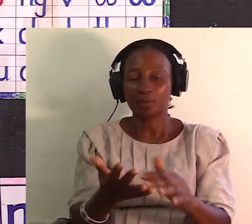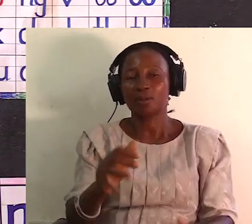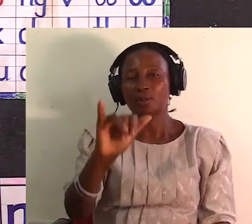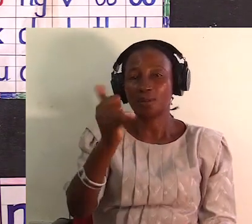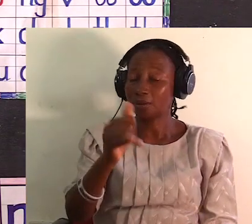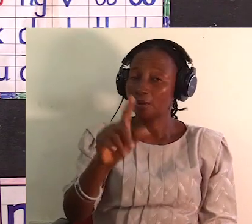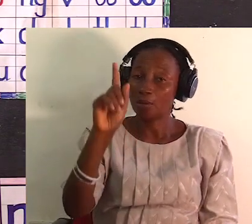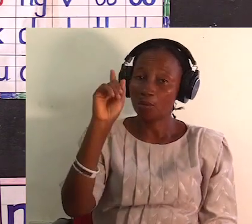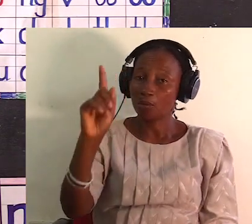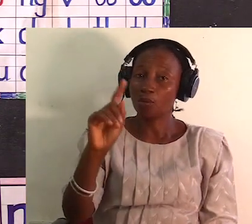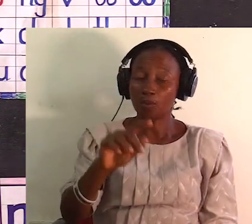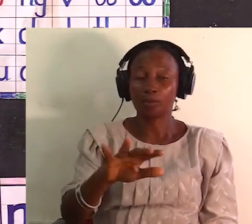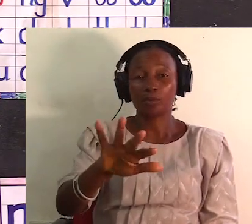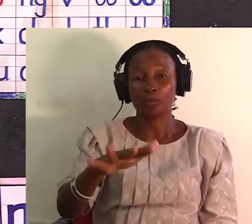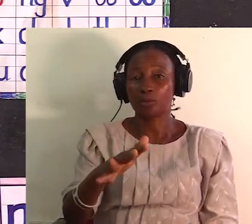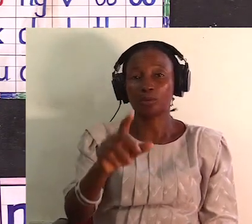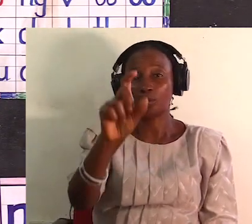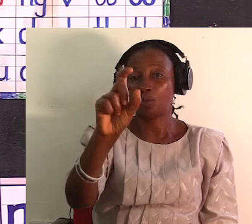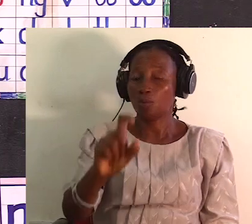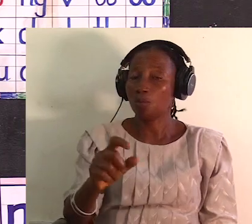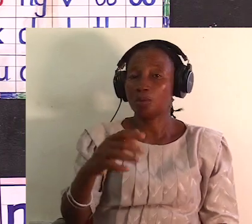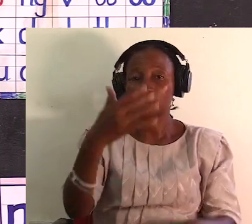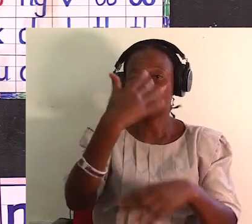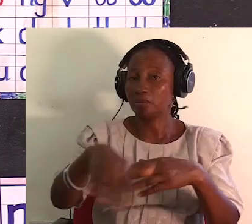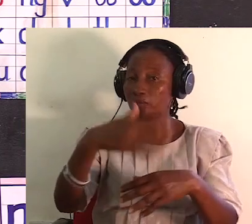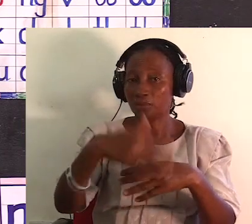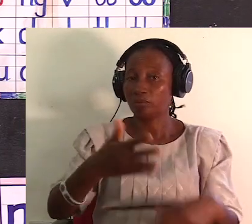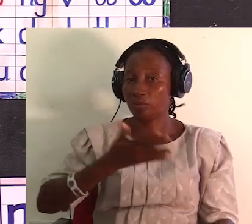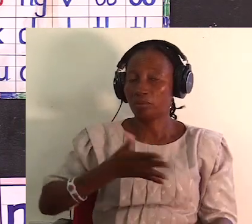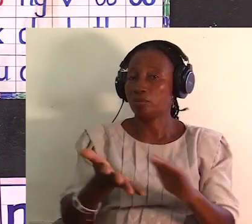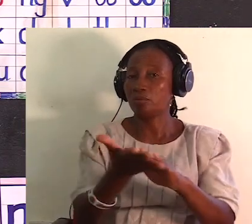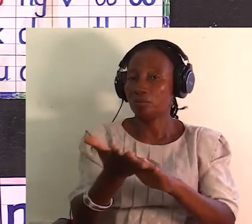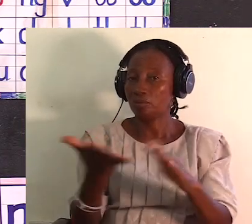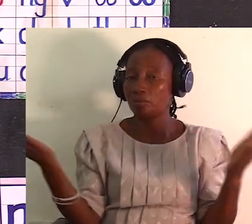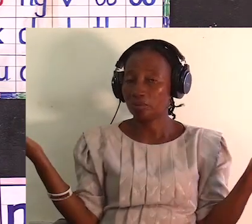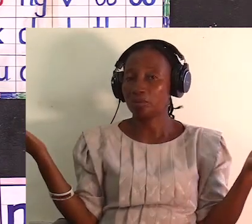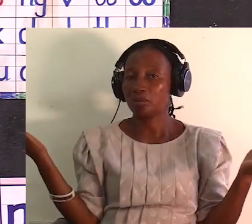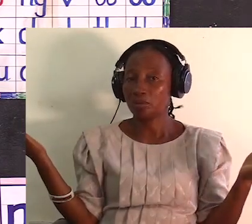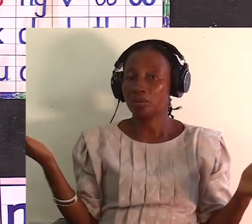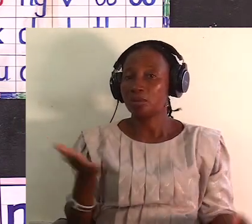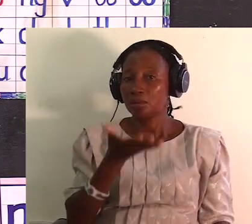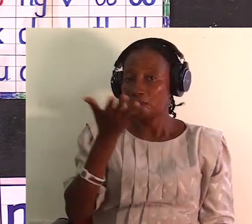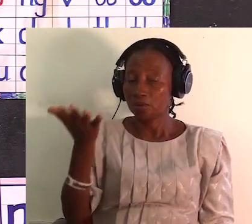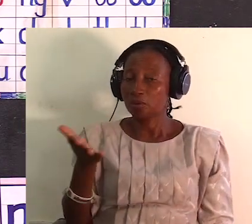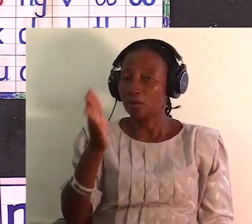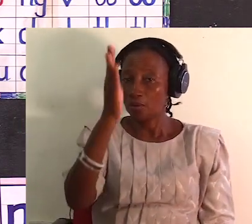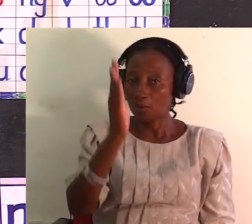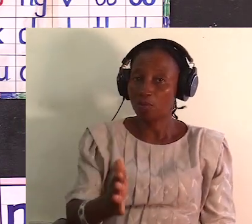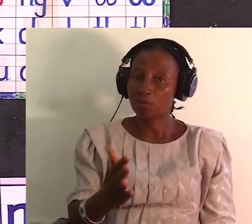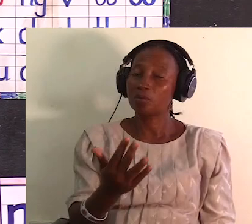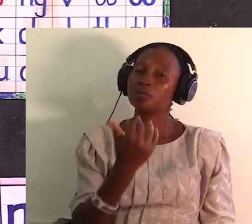that have substance. We want to have words that have meaning. Am I clear? So if you are able to blend in your own